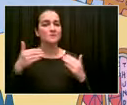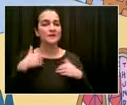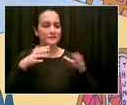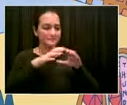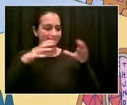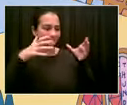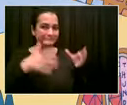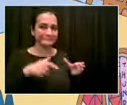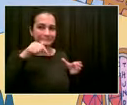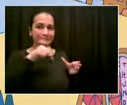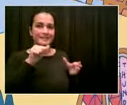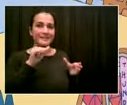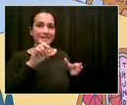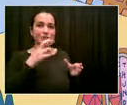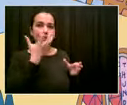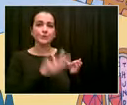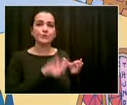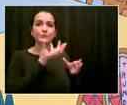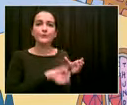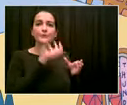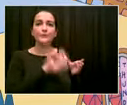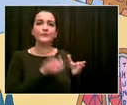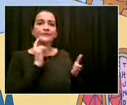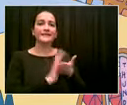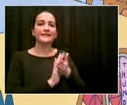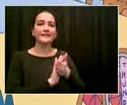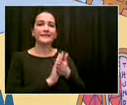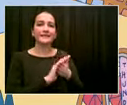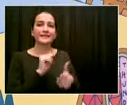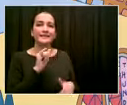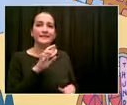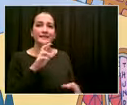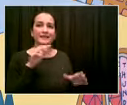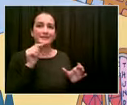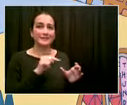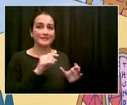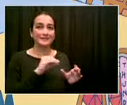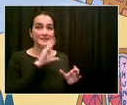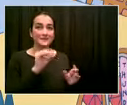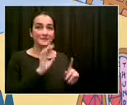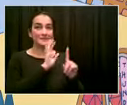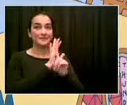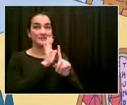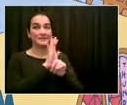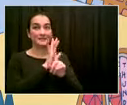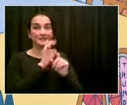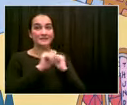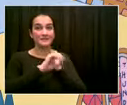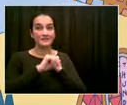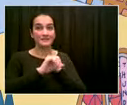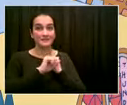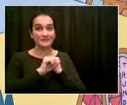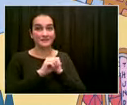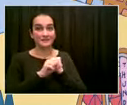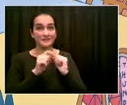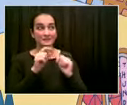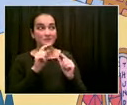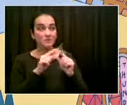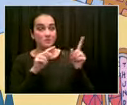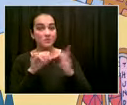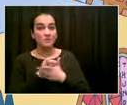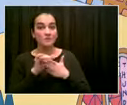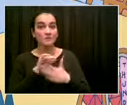the procurement process. I don't know the details of that. I don't know the companies involved. Obviously, during COVID, we